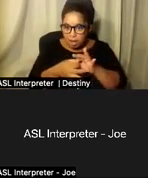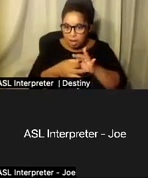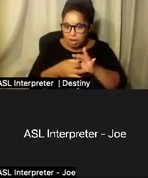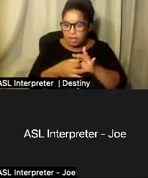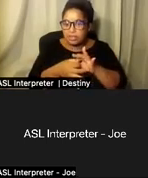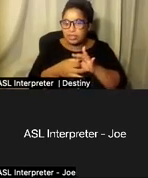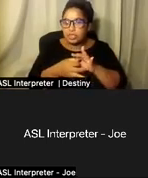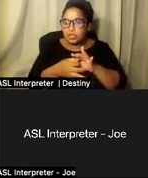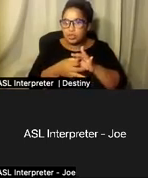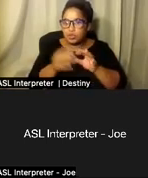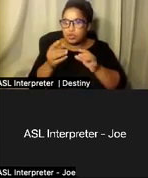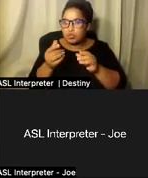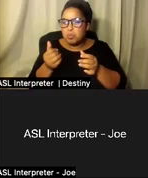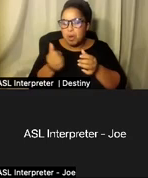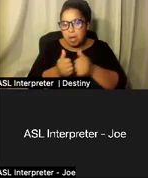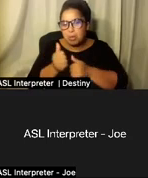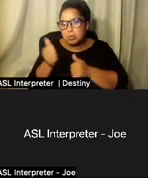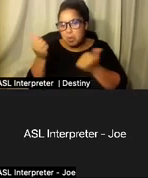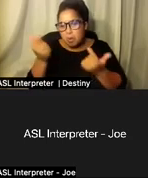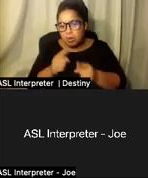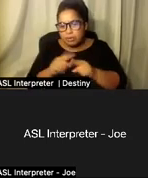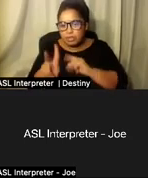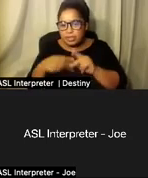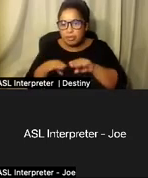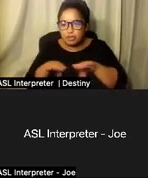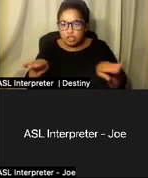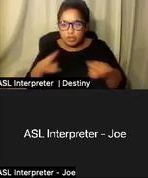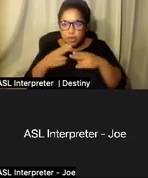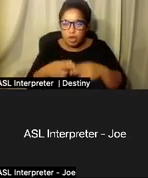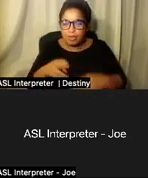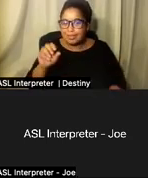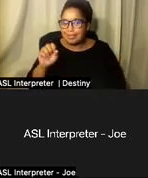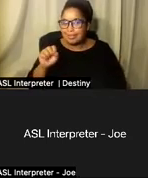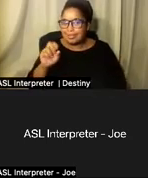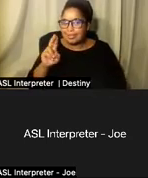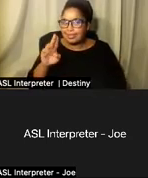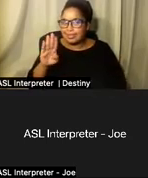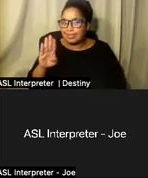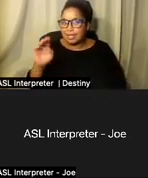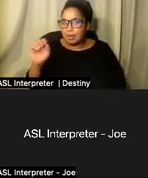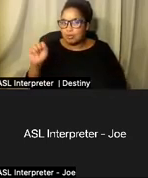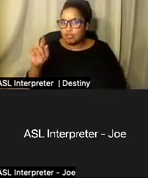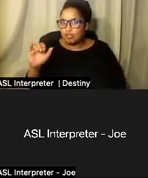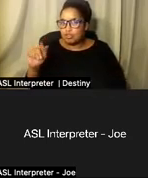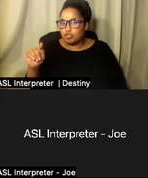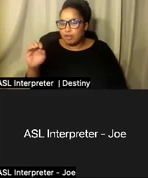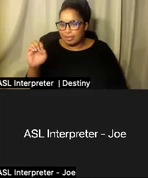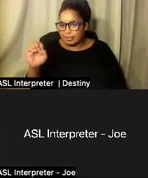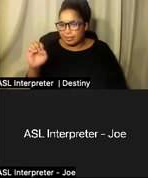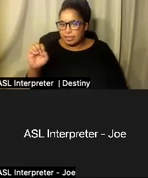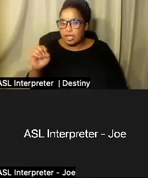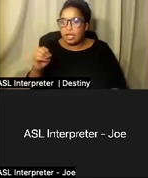every surface. Sometimes that's called a substrate. You want to use the fastener on a surface that's